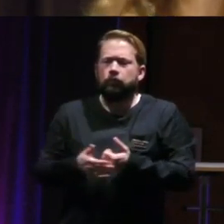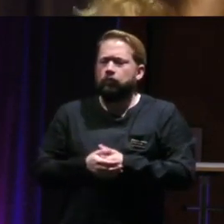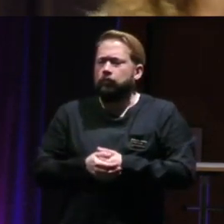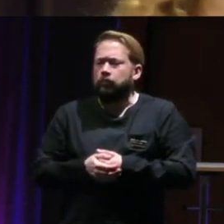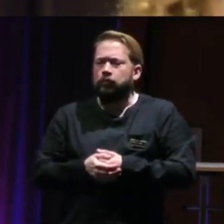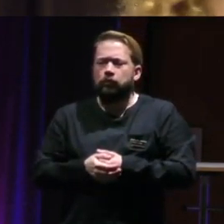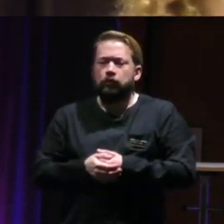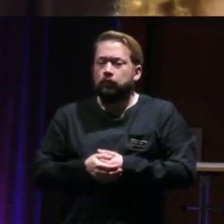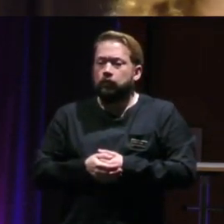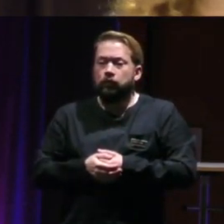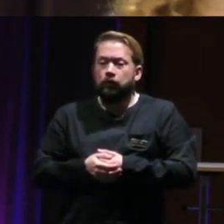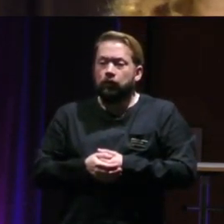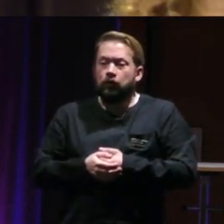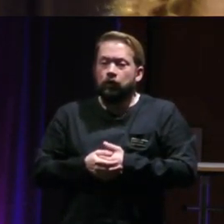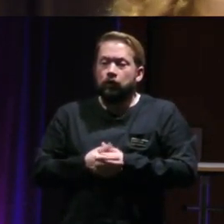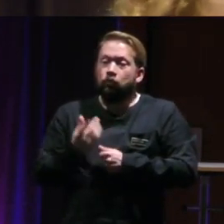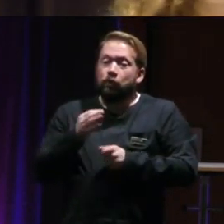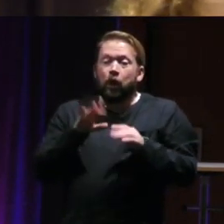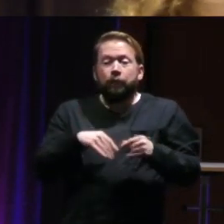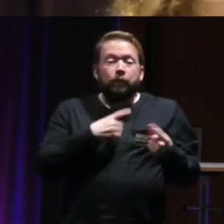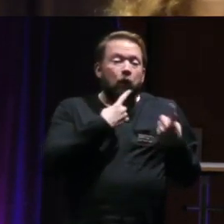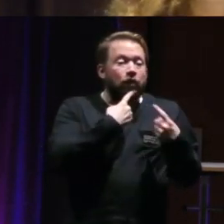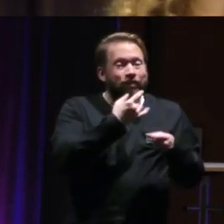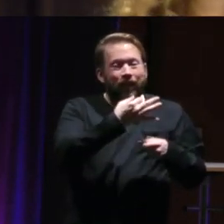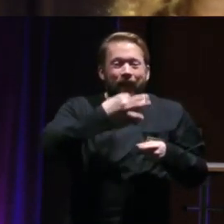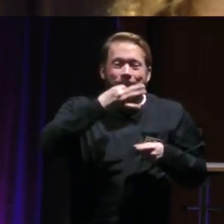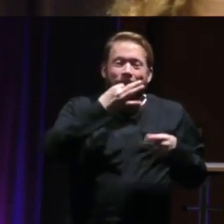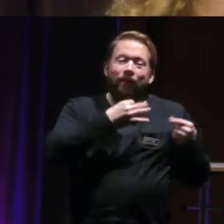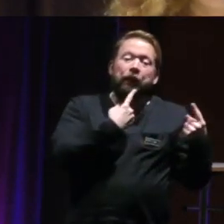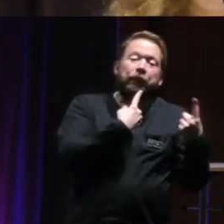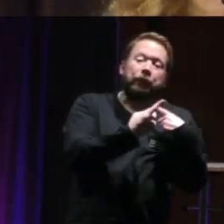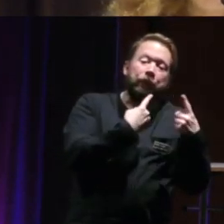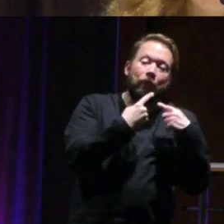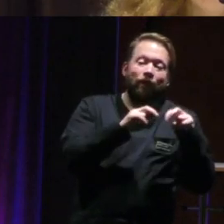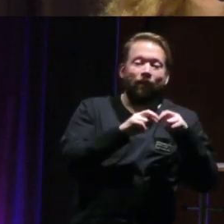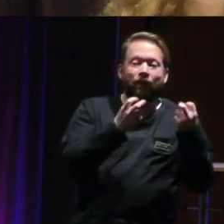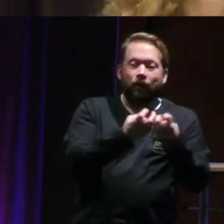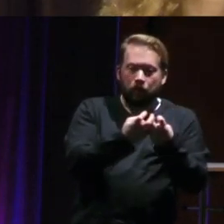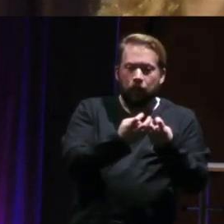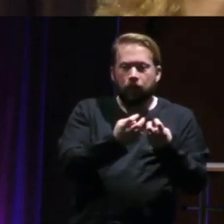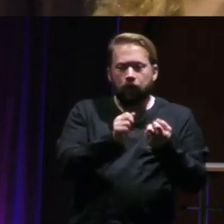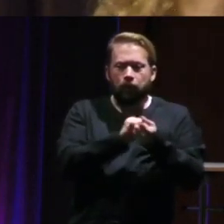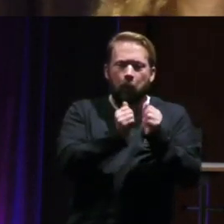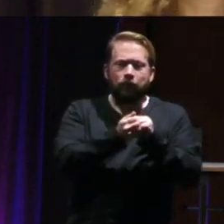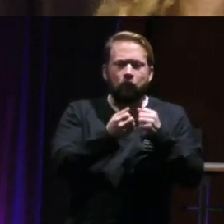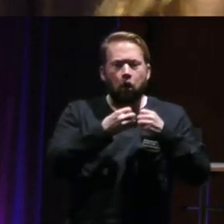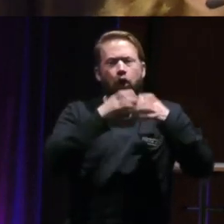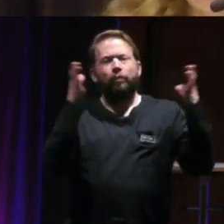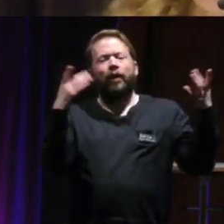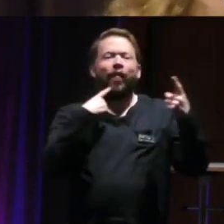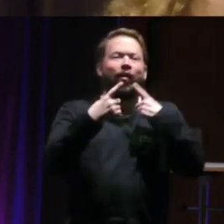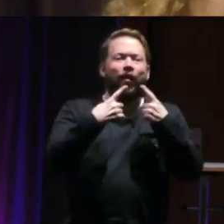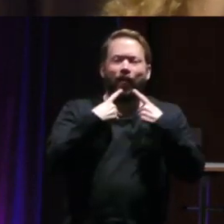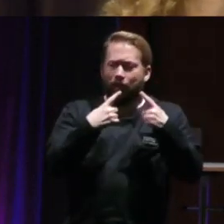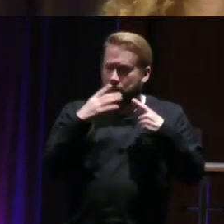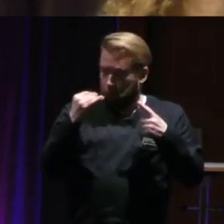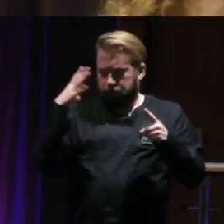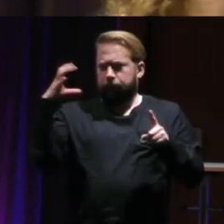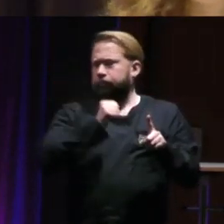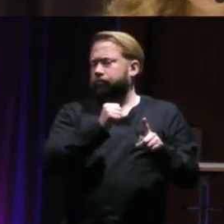just talking with somebody in the cafe, in the group about politics. Or you're going with a single